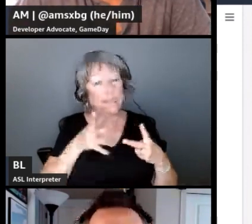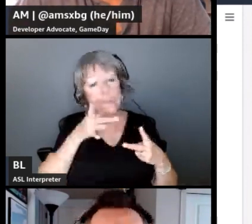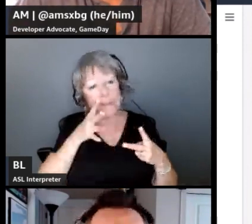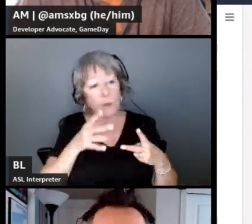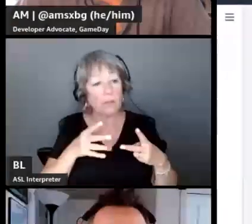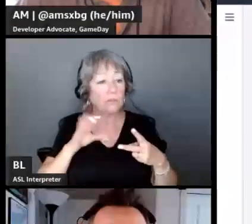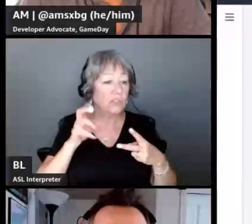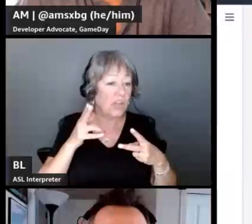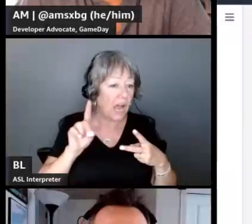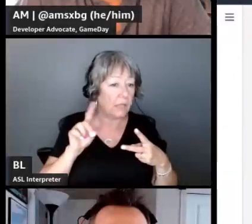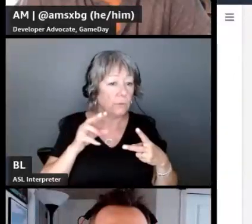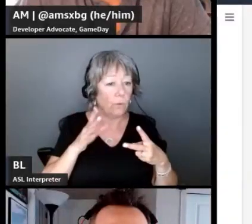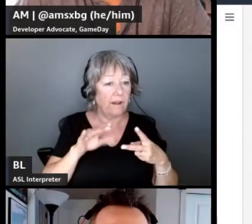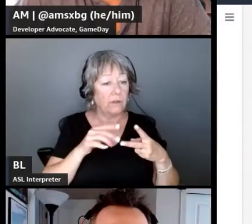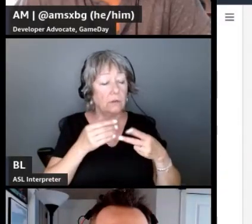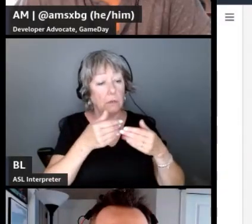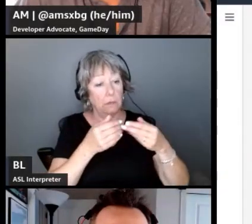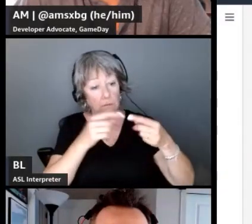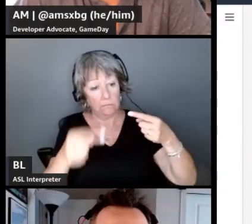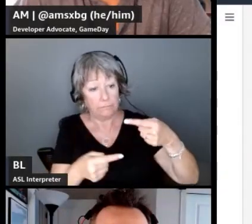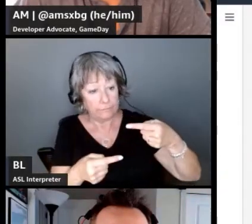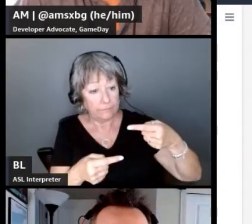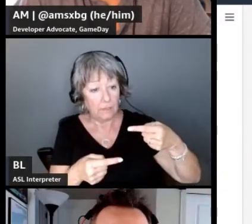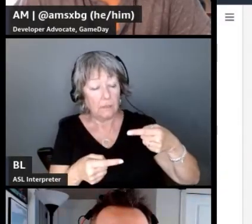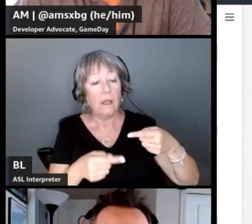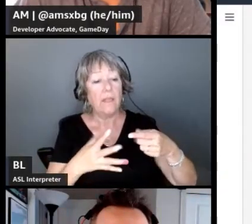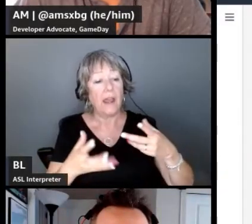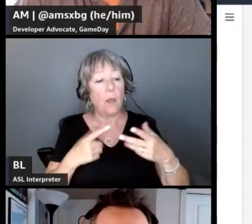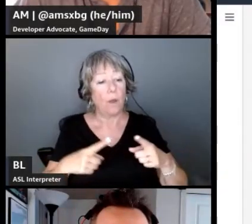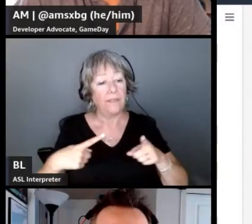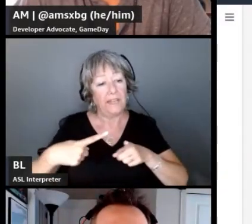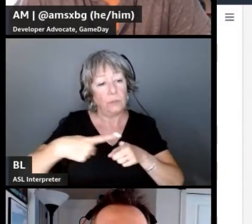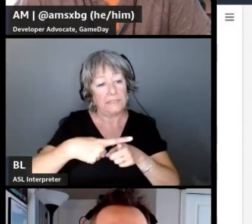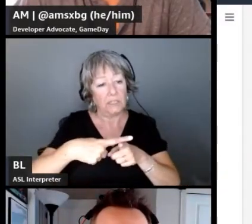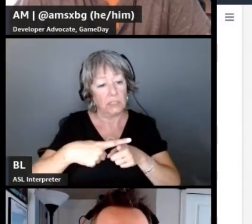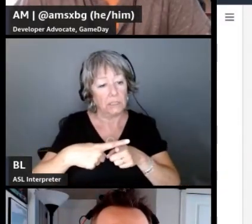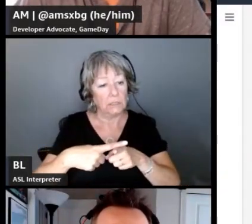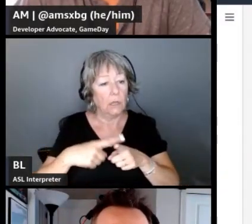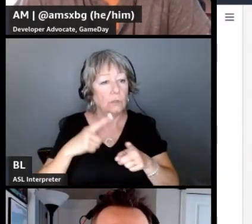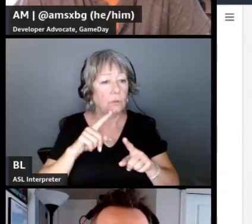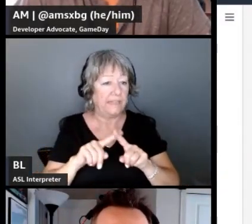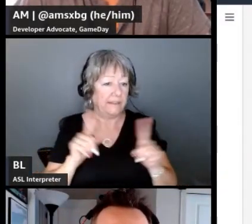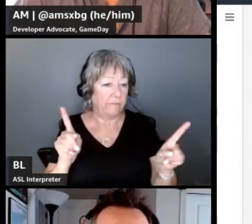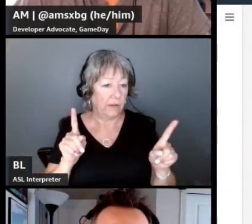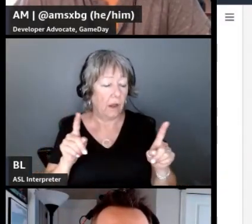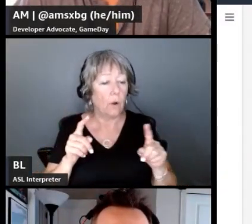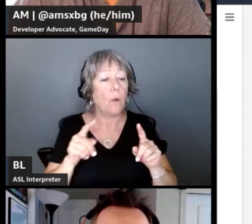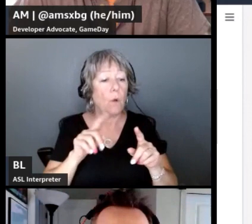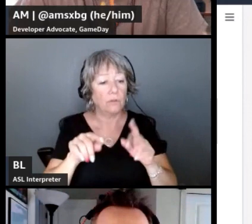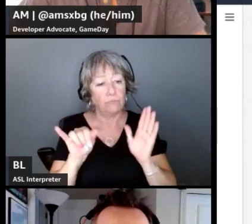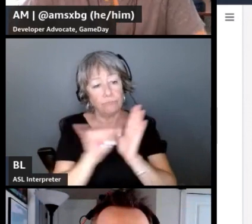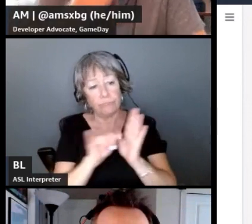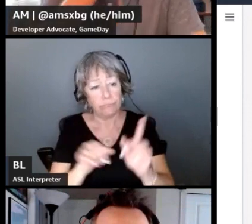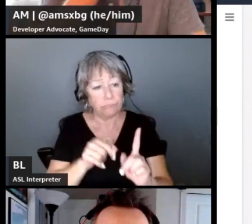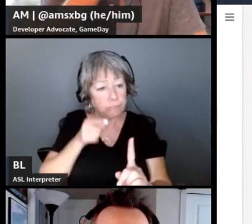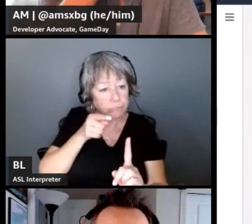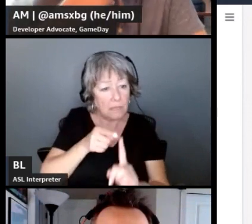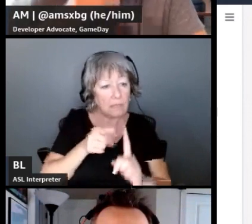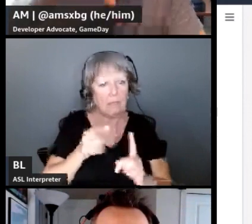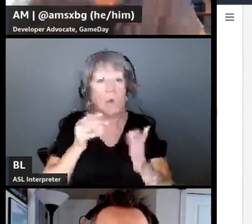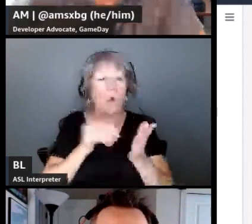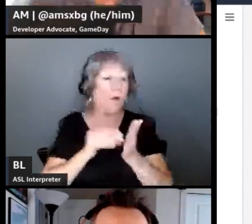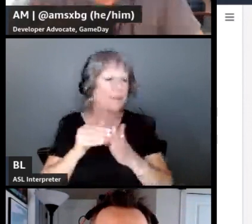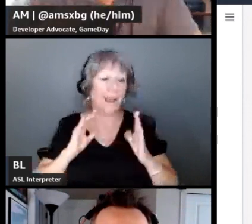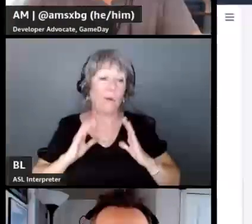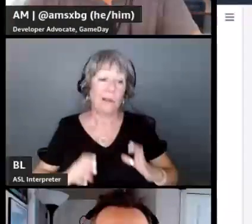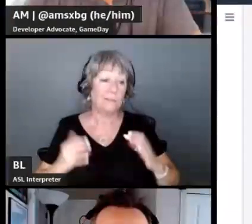all of that, I want the intersection, the difference, or the union, right? And then a lot of ways how customers are really working